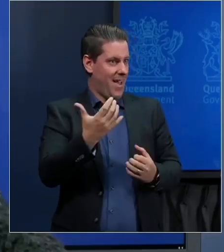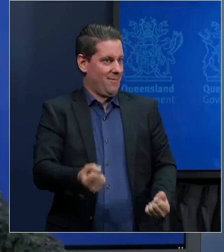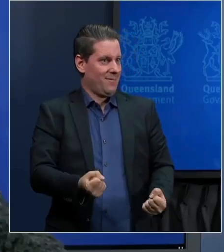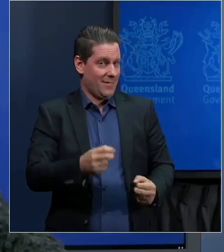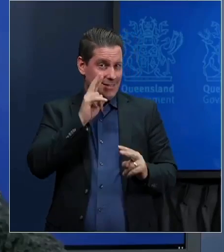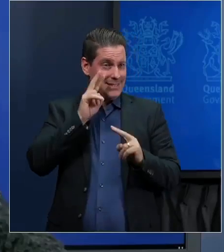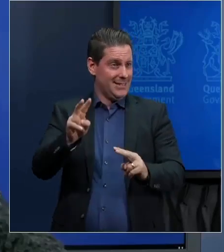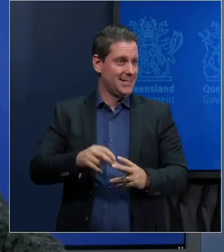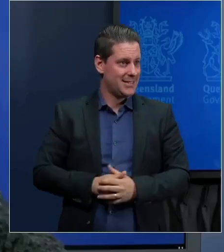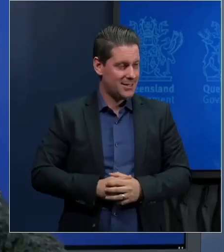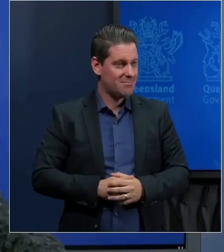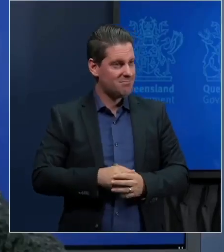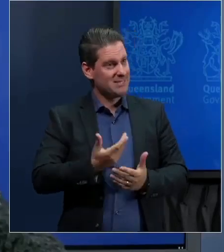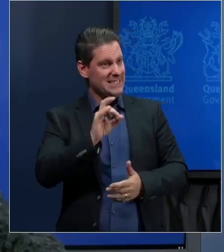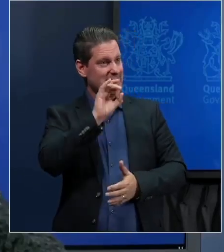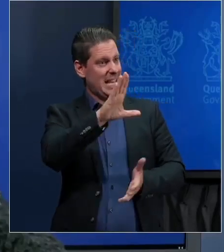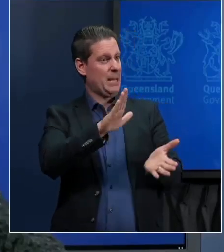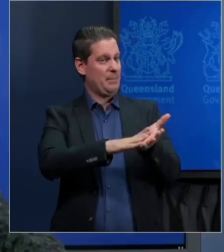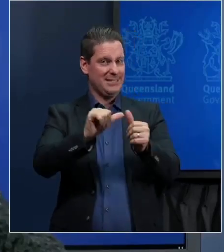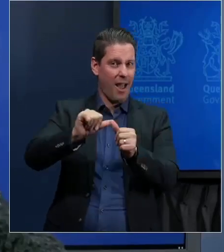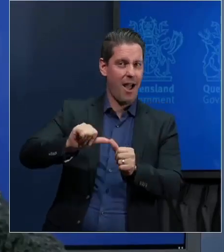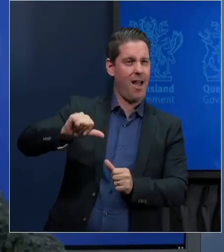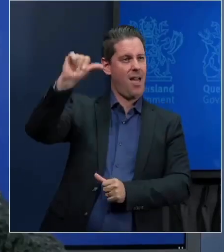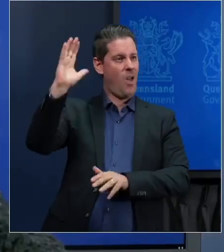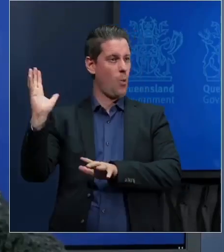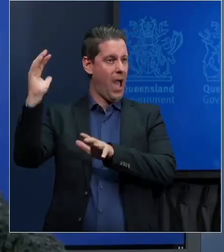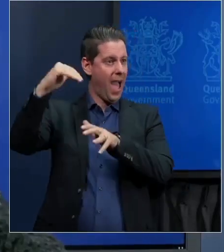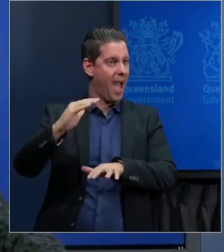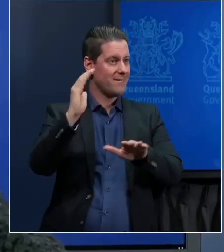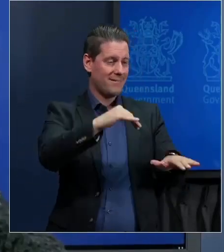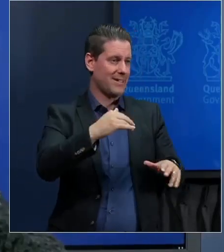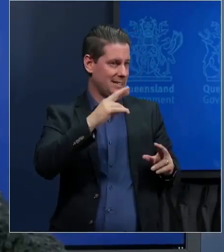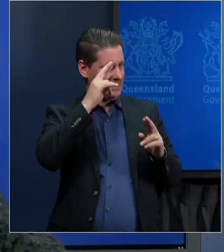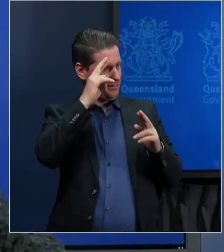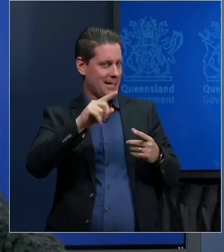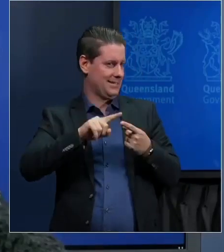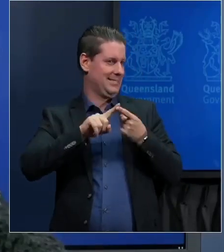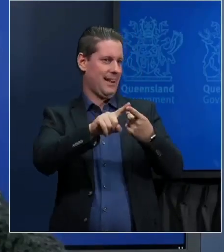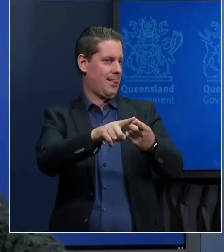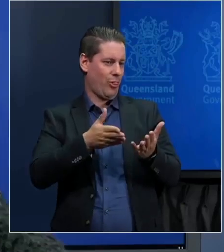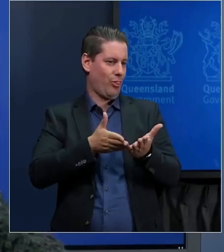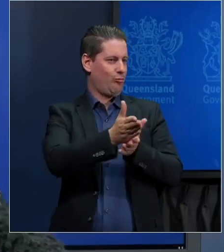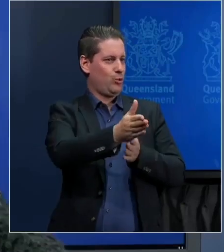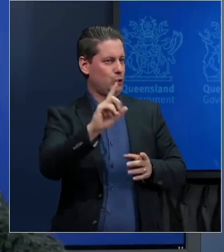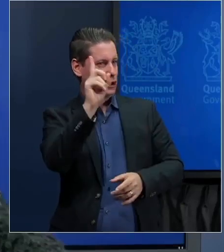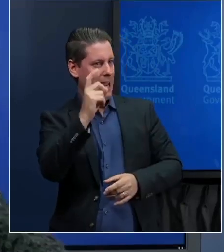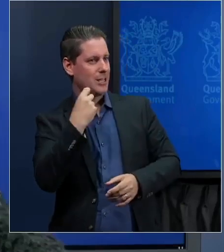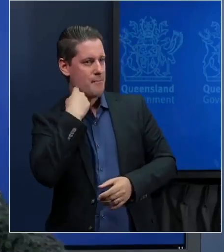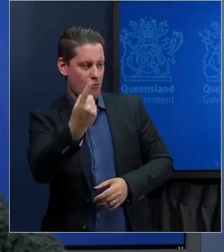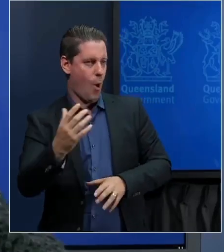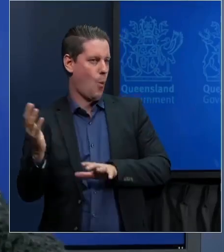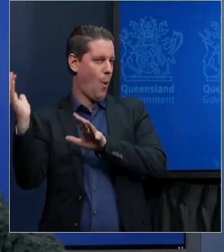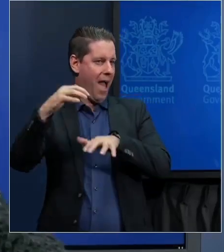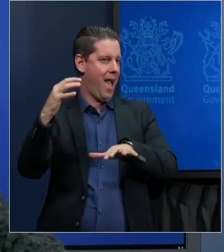mentioned, observations of over 10 metres. We expect these conditions to continue as the system approaches, and we have